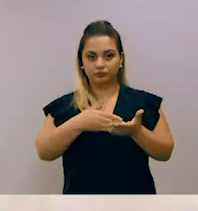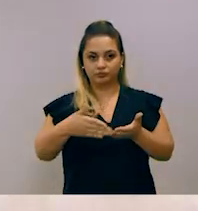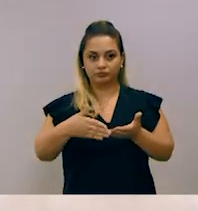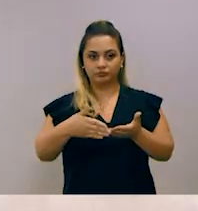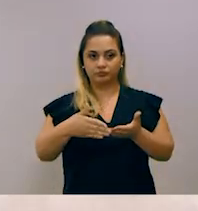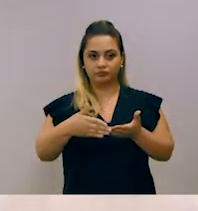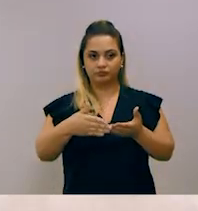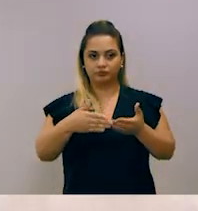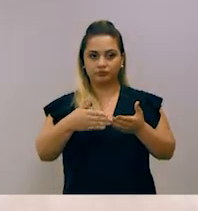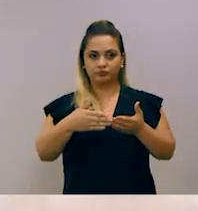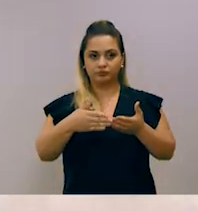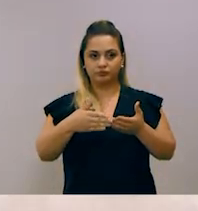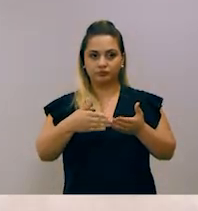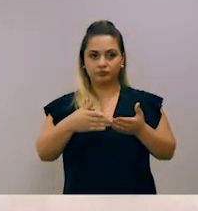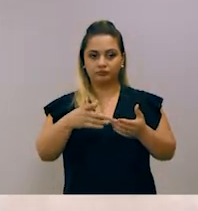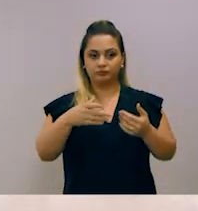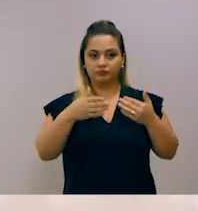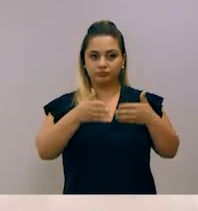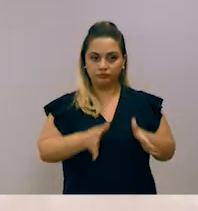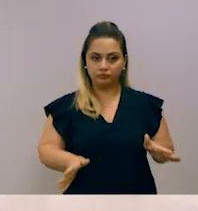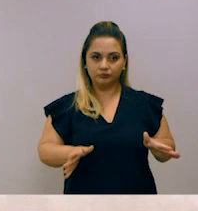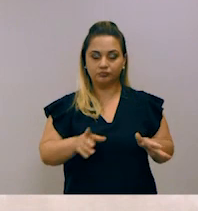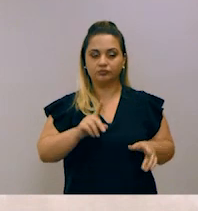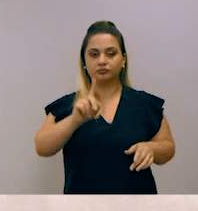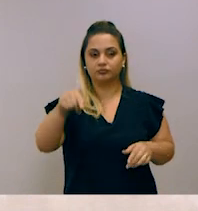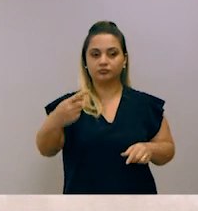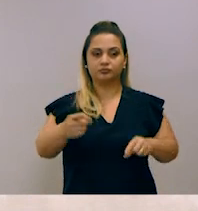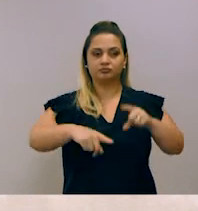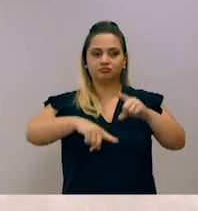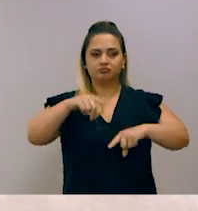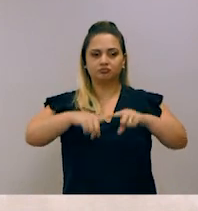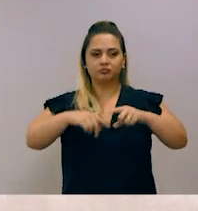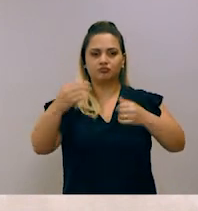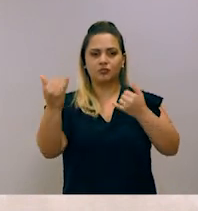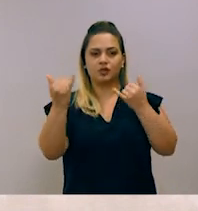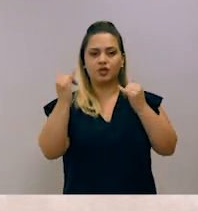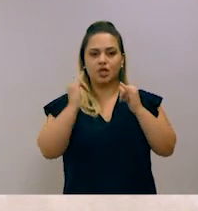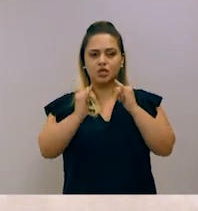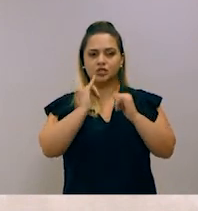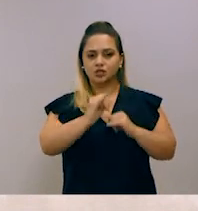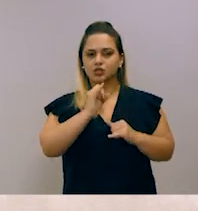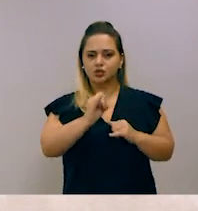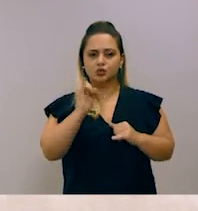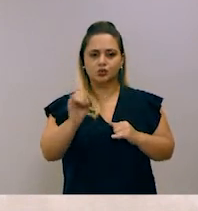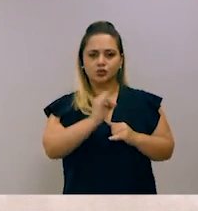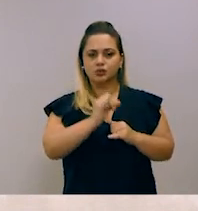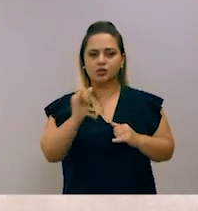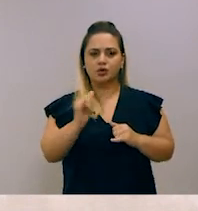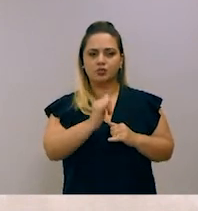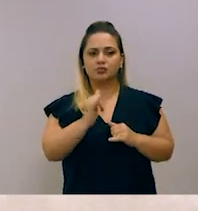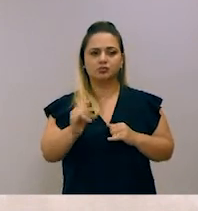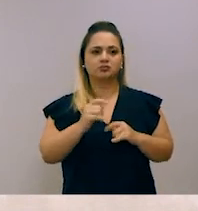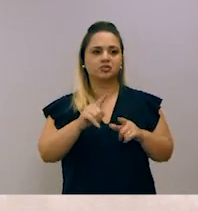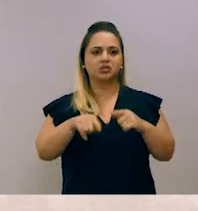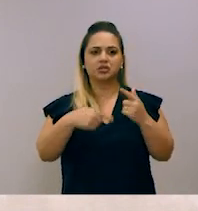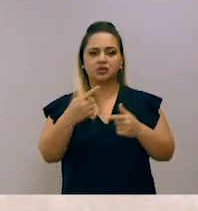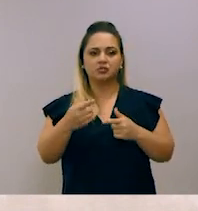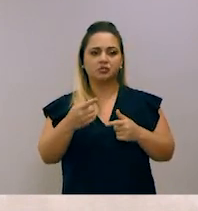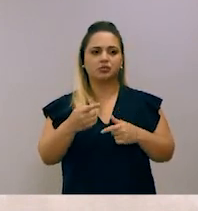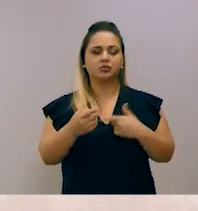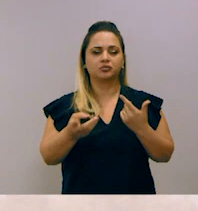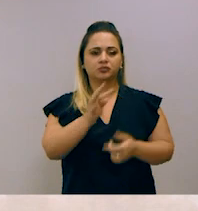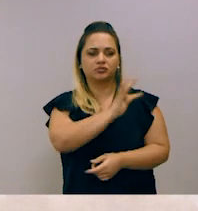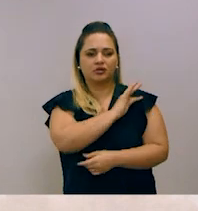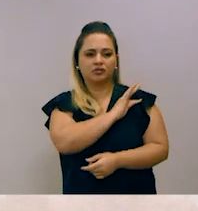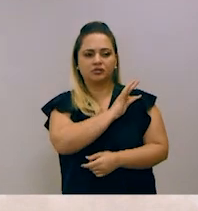Accounts. So there is the cause, and is moved to a thematic